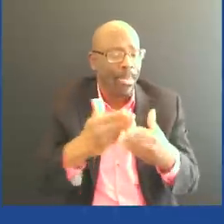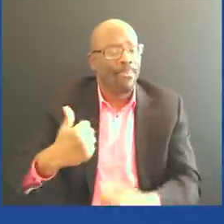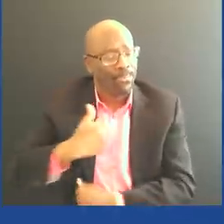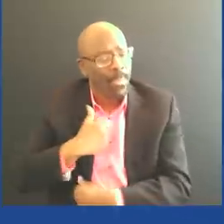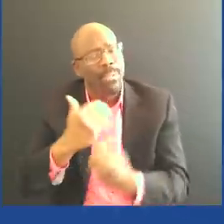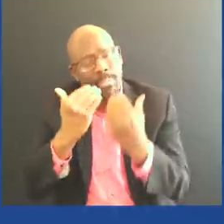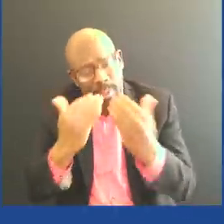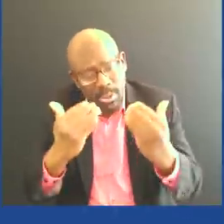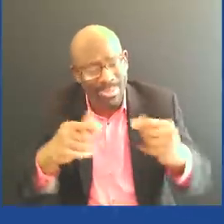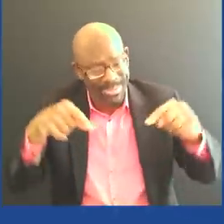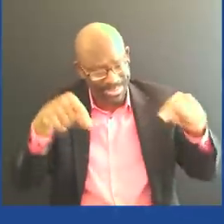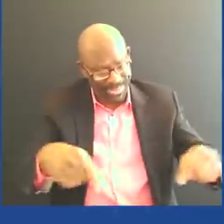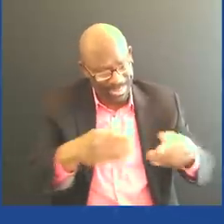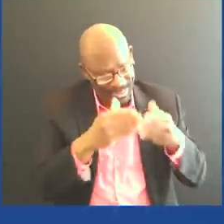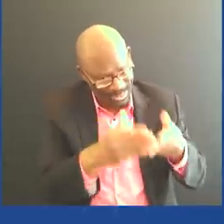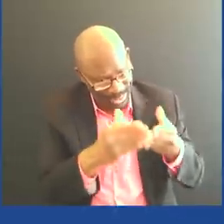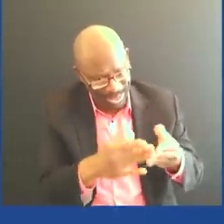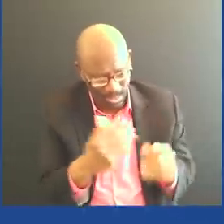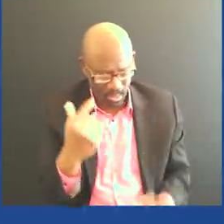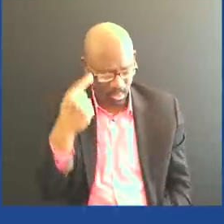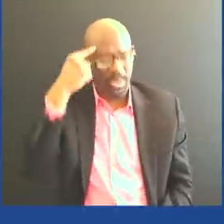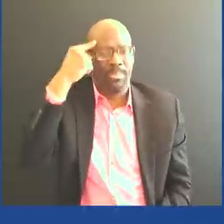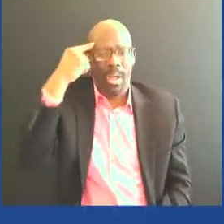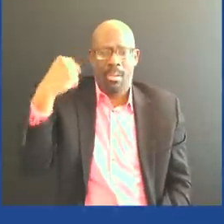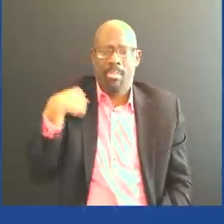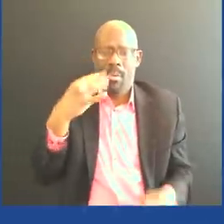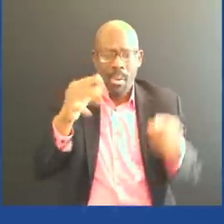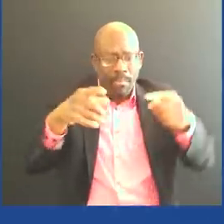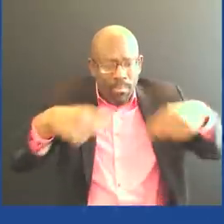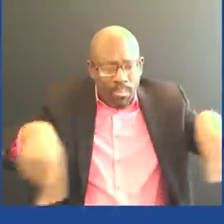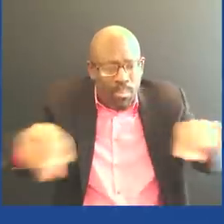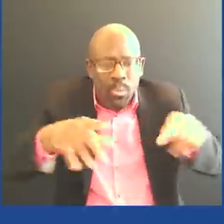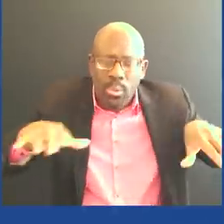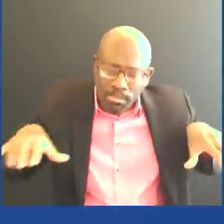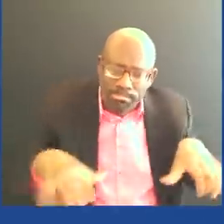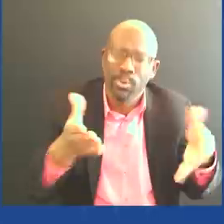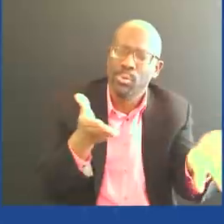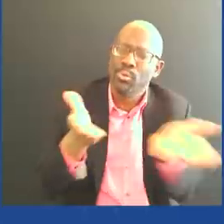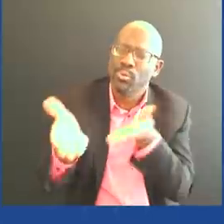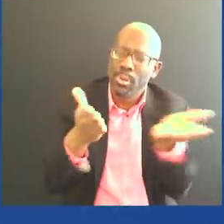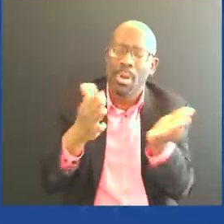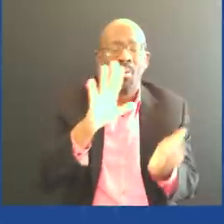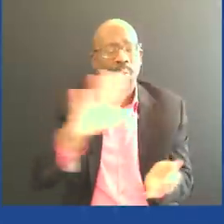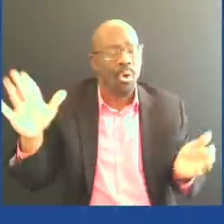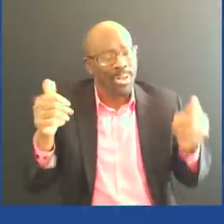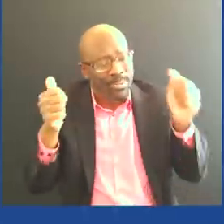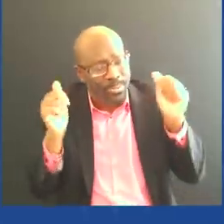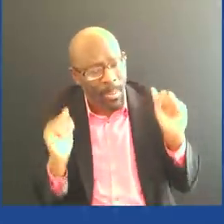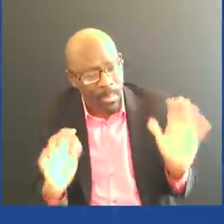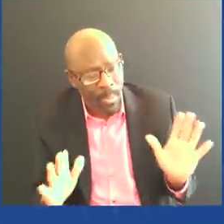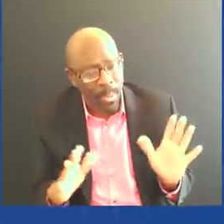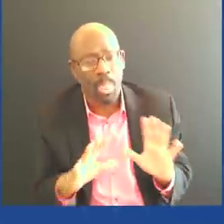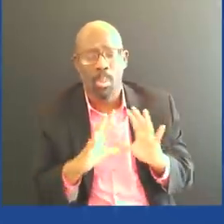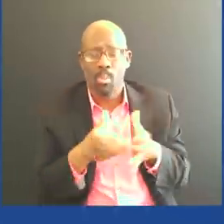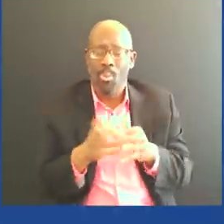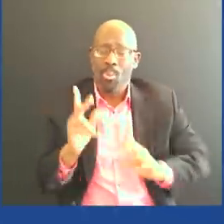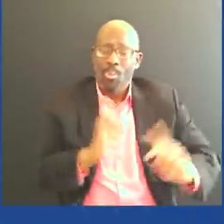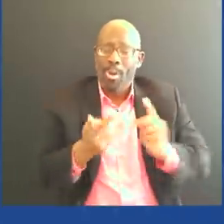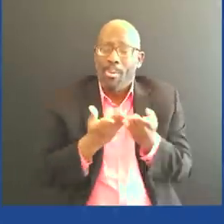and sacrifice. The crew of the USS Delaware joins you today in becoming part of Delaware's proud,